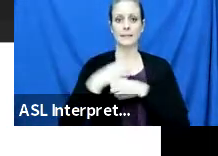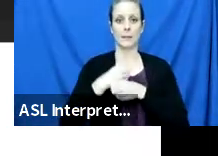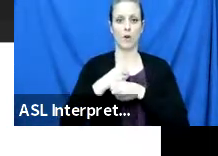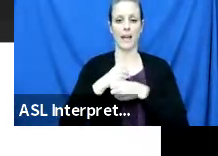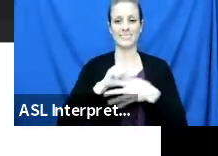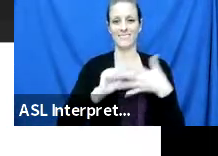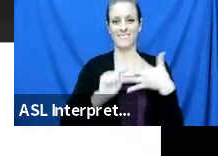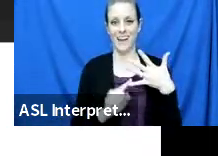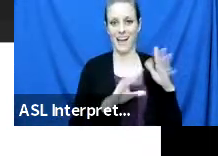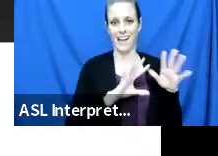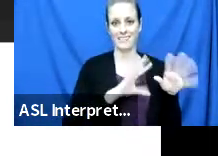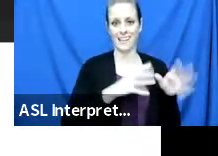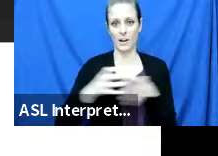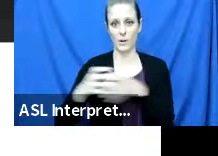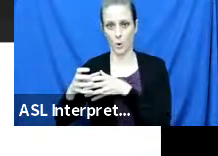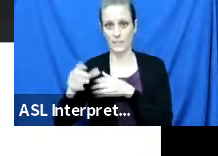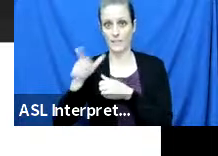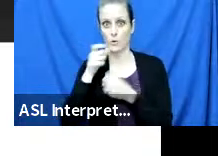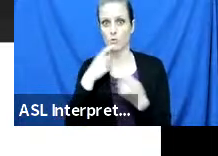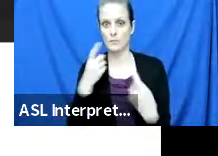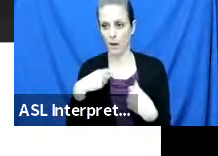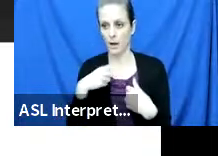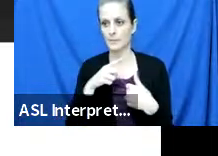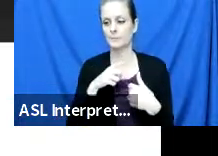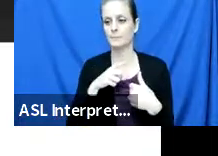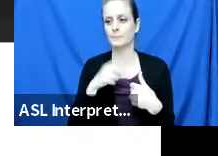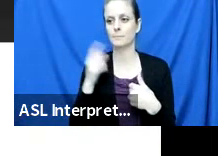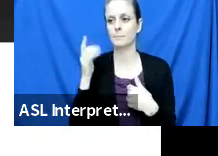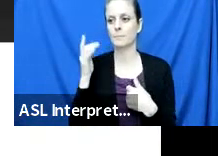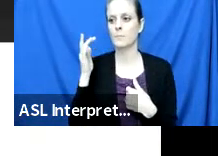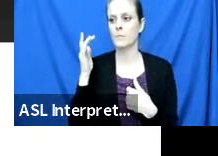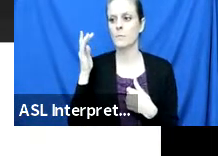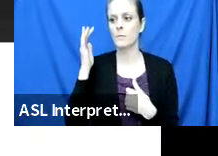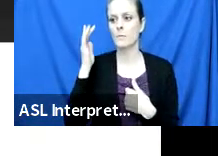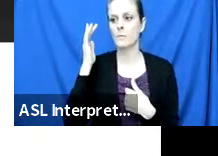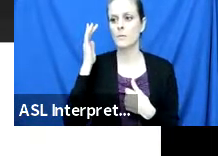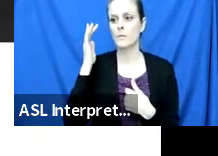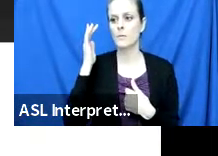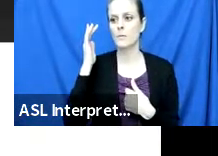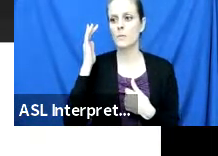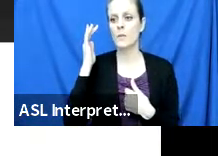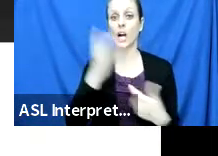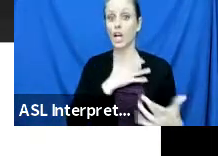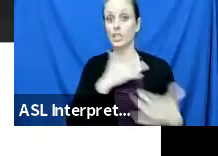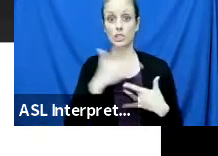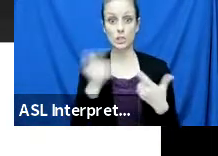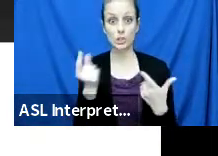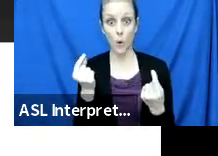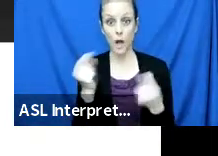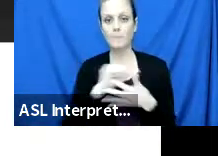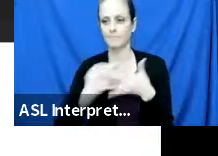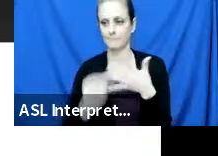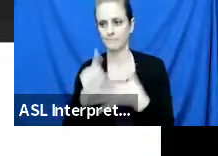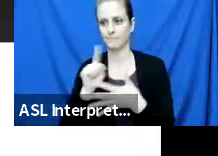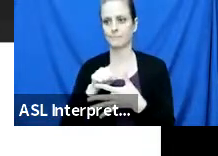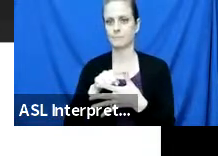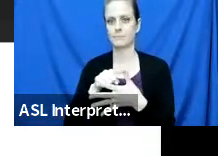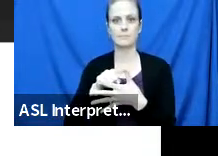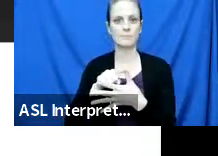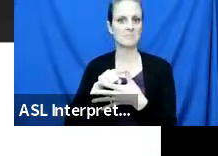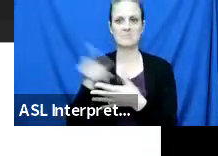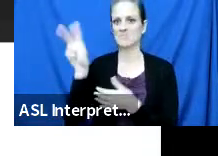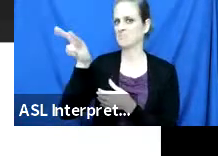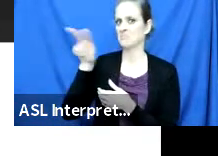categories. The first is distrust or trust of government and vaccine promotion, facts,